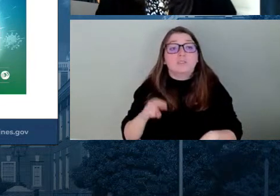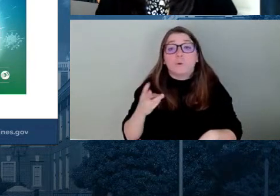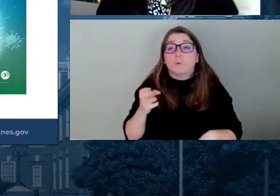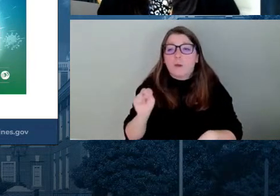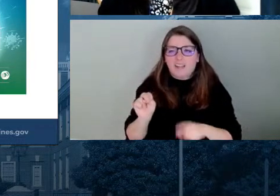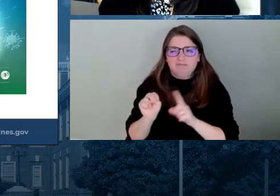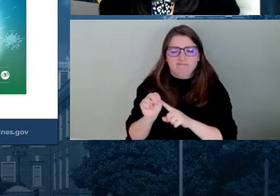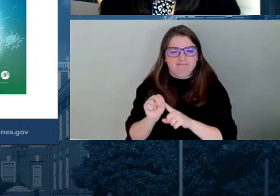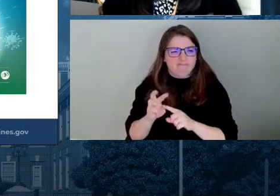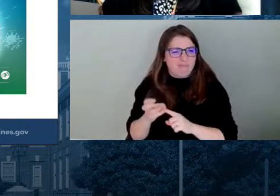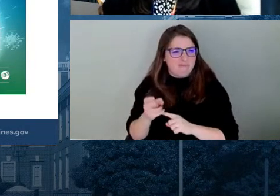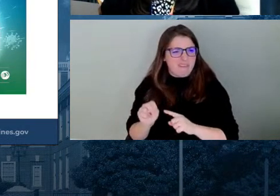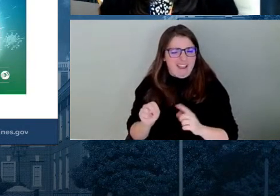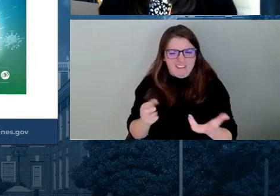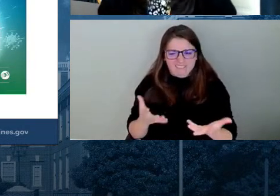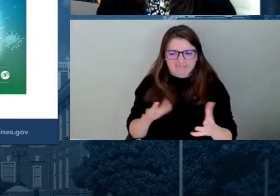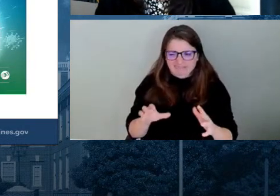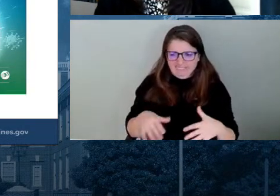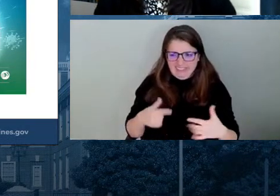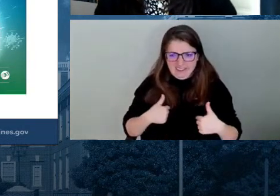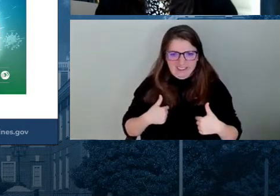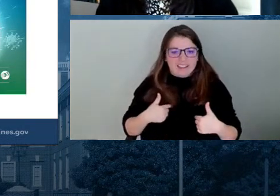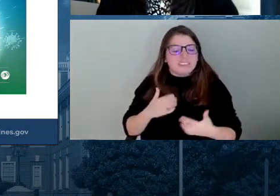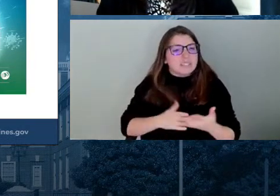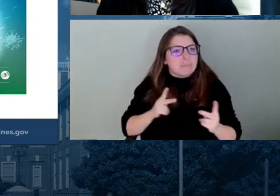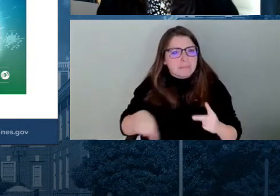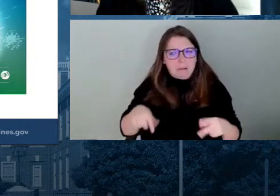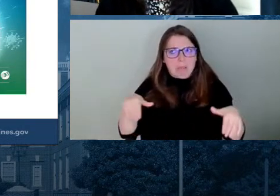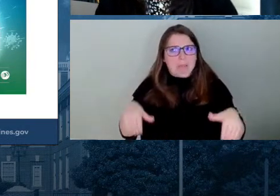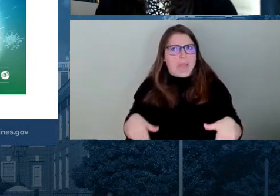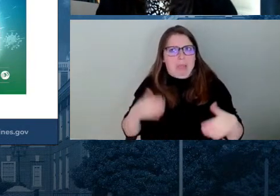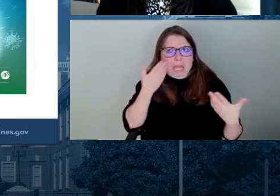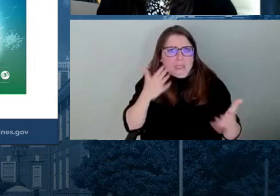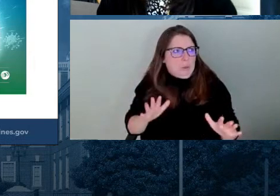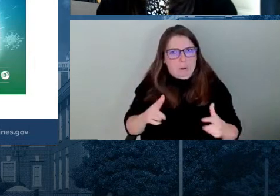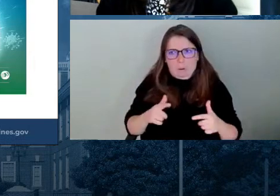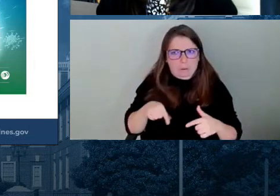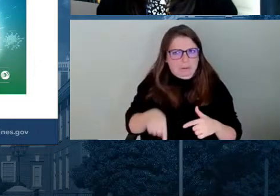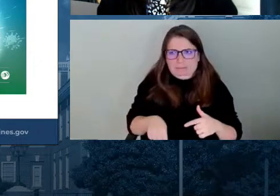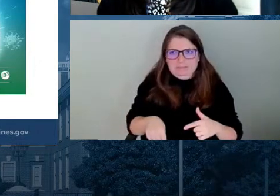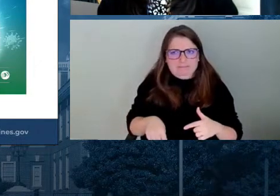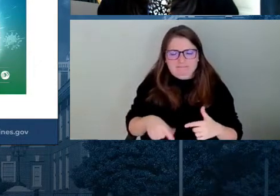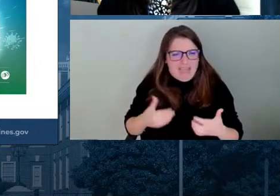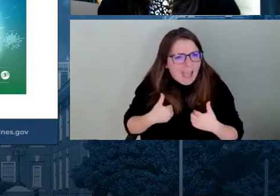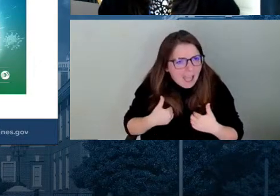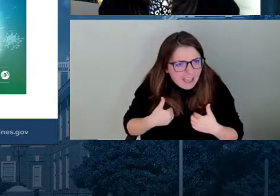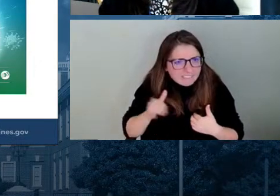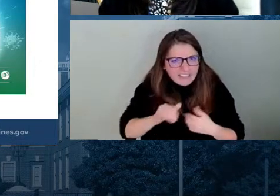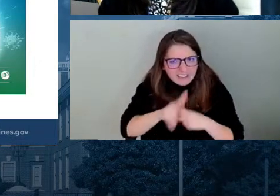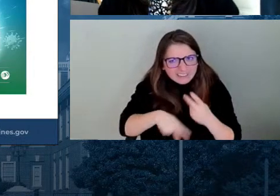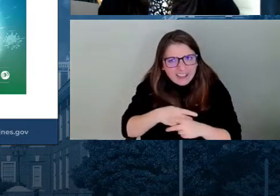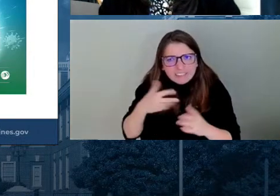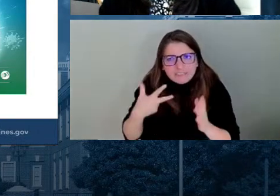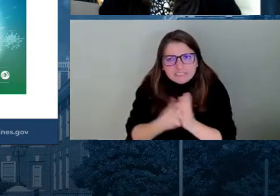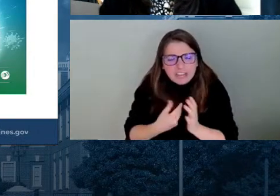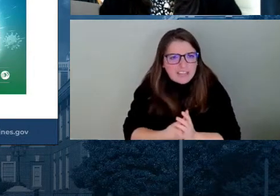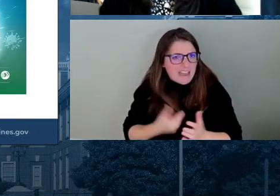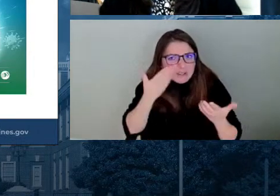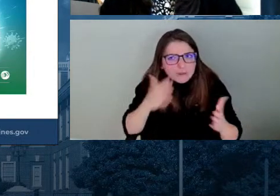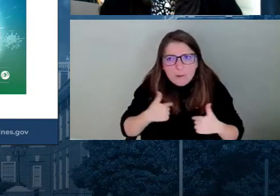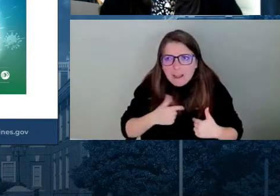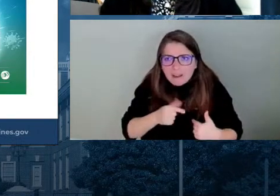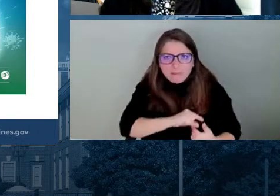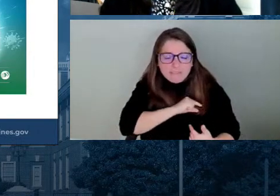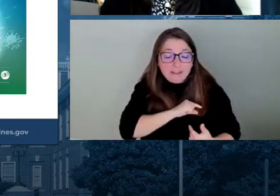confusion around this. A lot of people saying, well, I didn't even know that this existed or if I was eligible. So if you are 2 months after completing